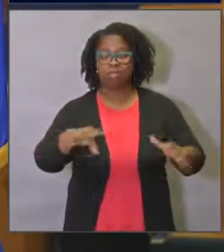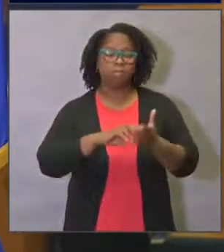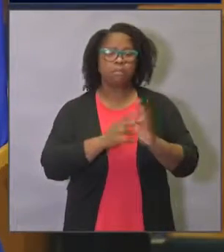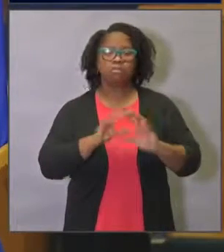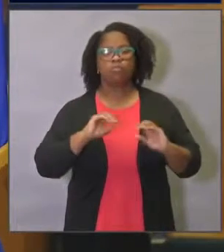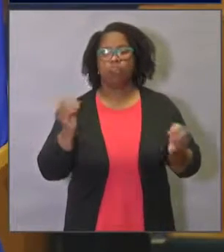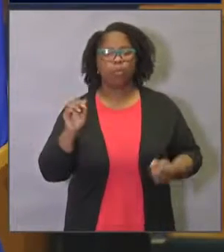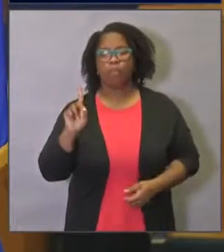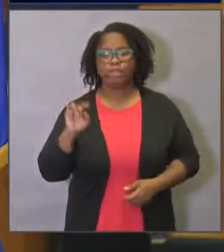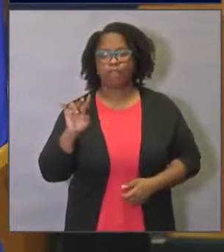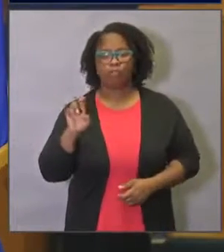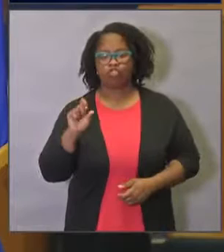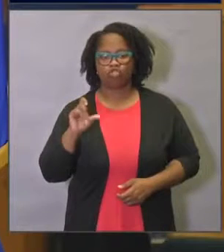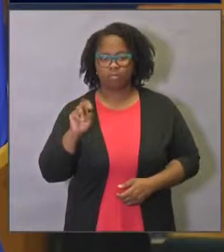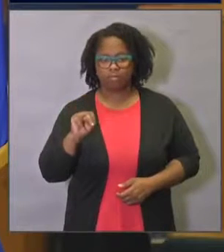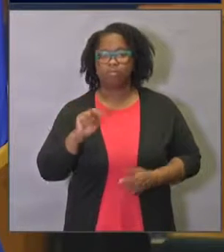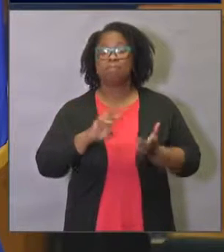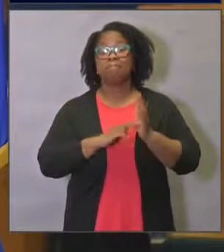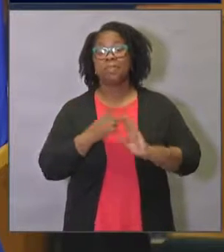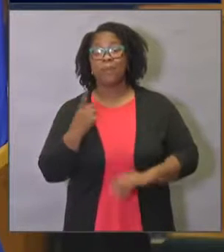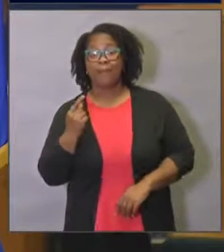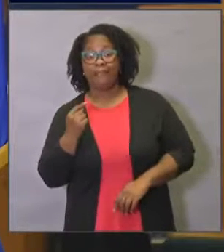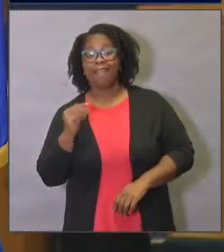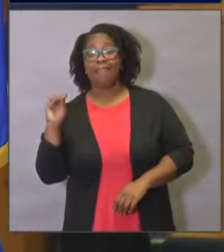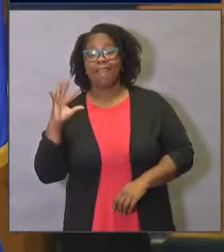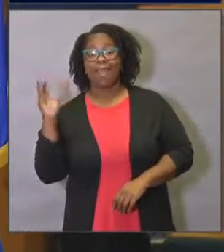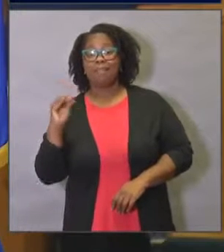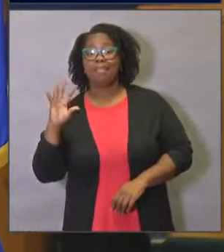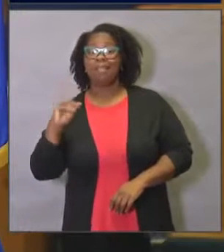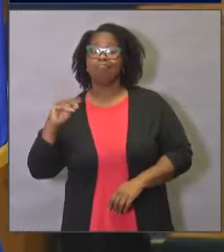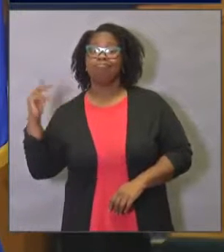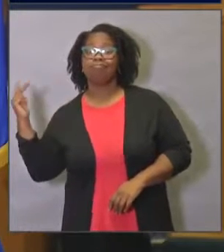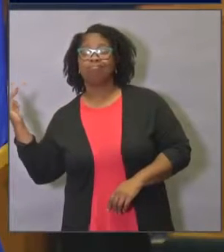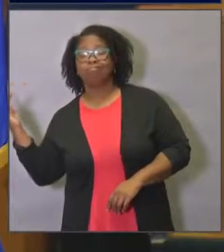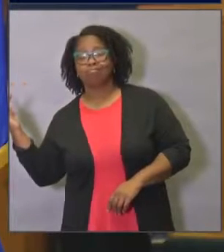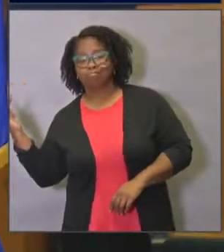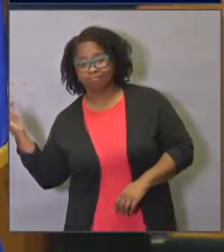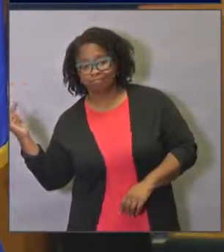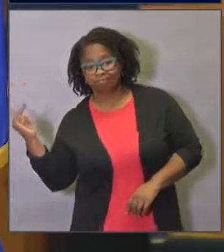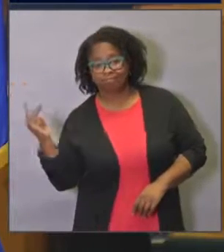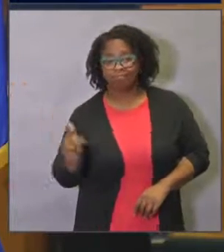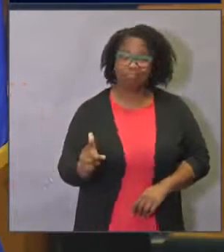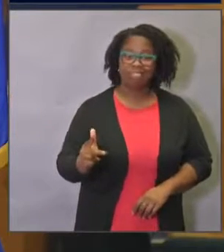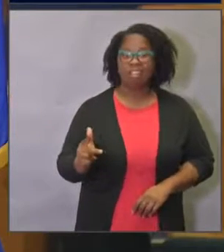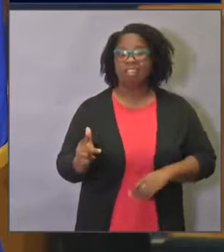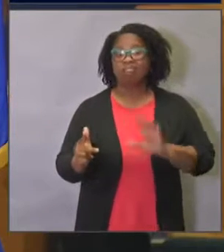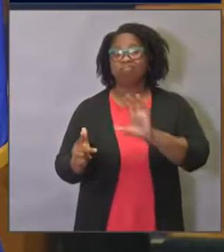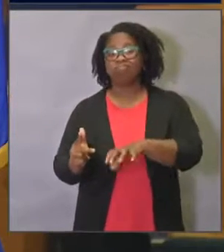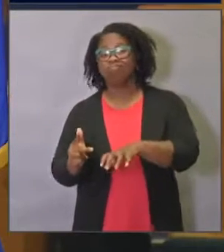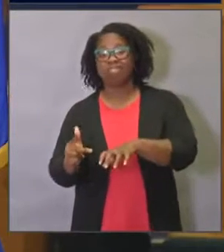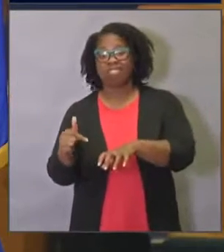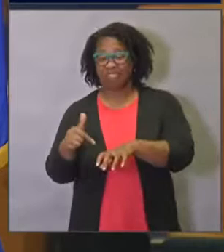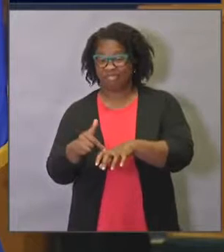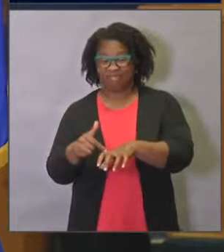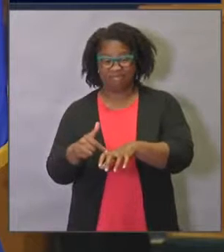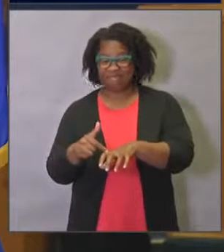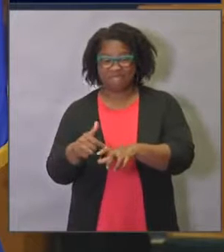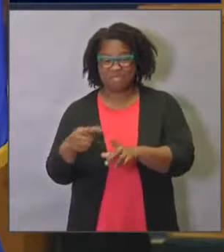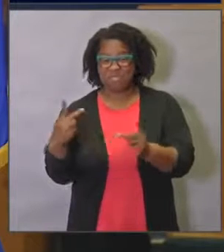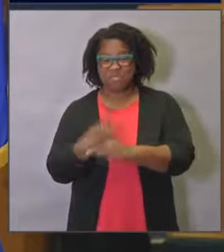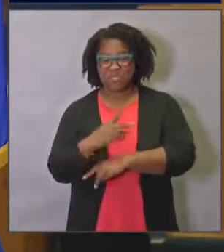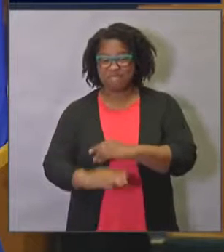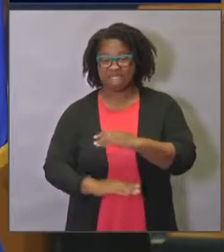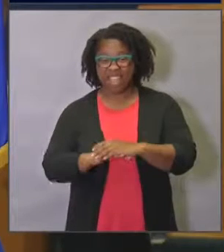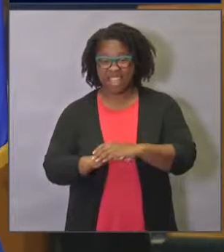is a process where ambulances can move away from one hospital that might be more impacted than